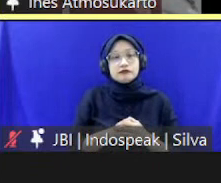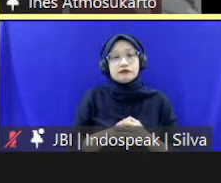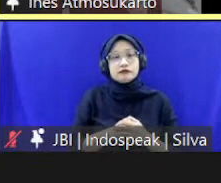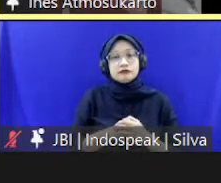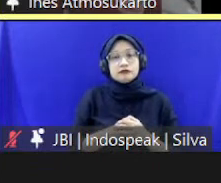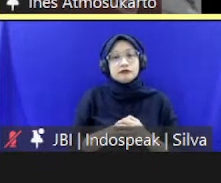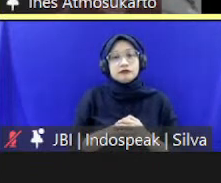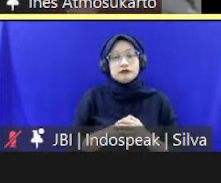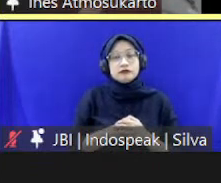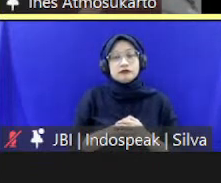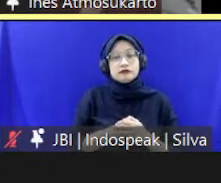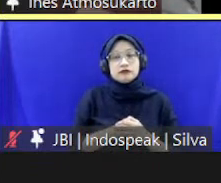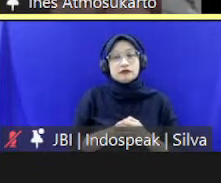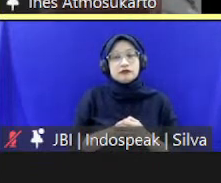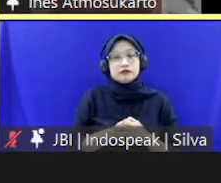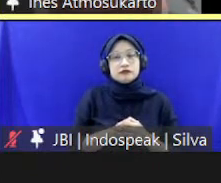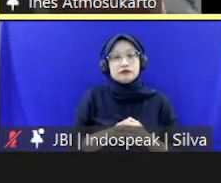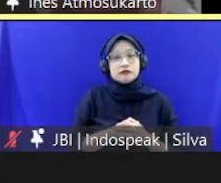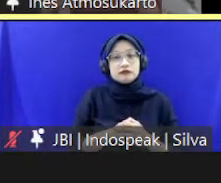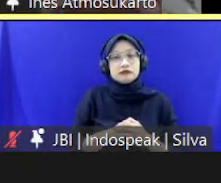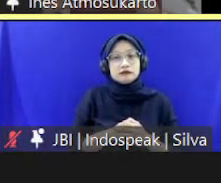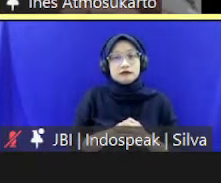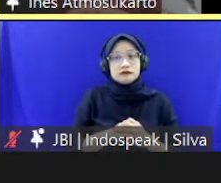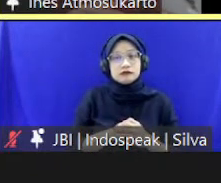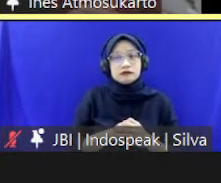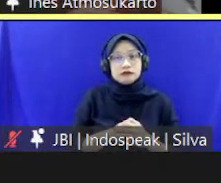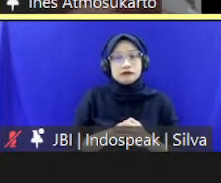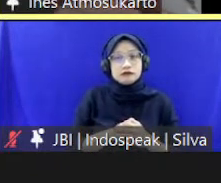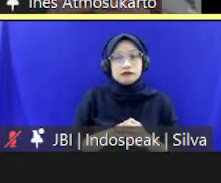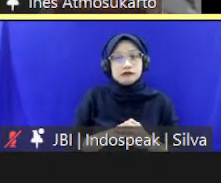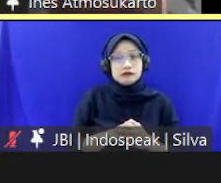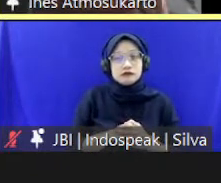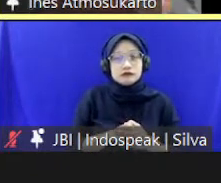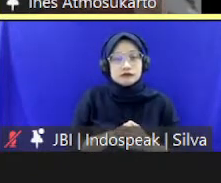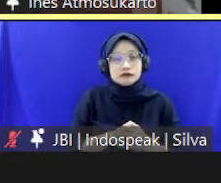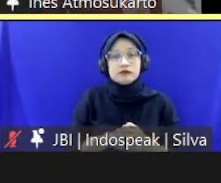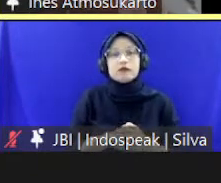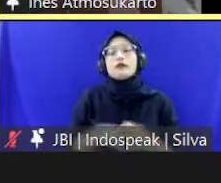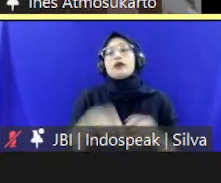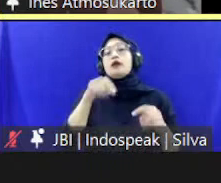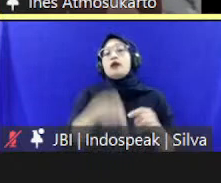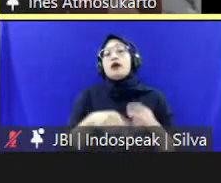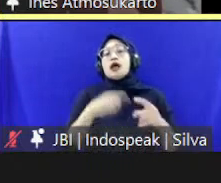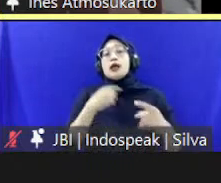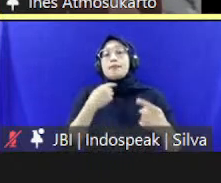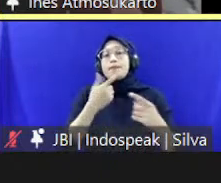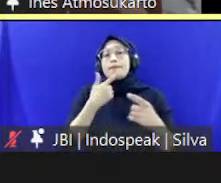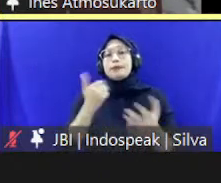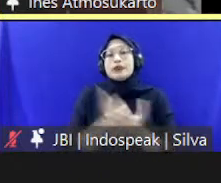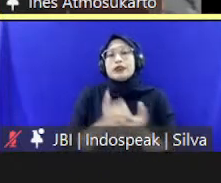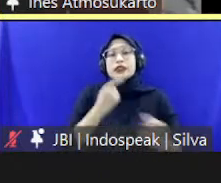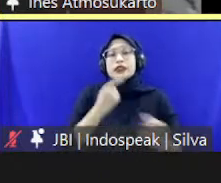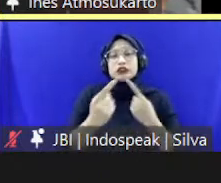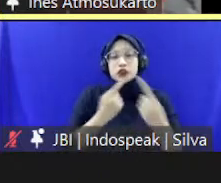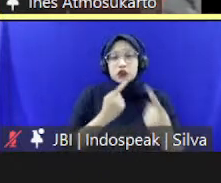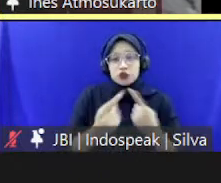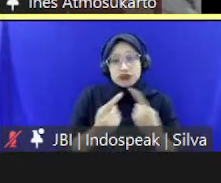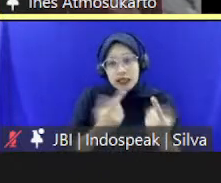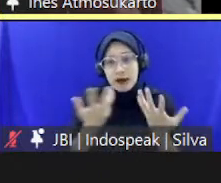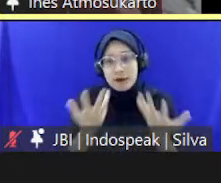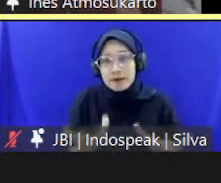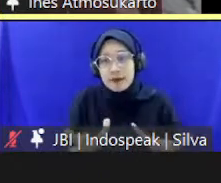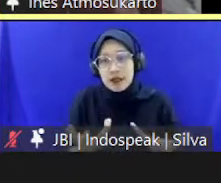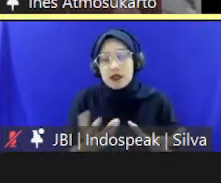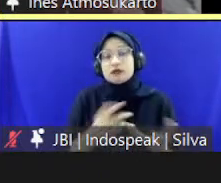just before closing, I think something that has also been discussed or put forward is possibly the need for a